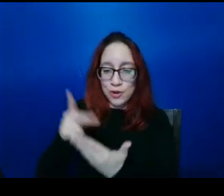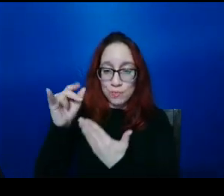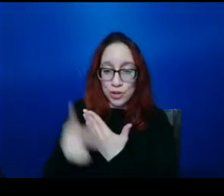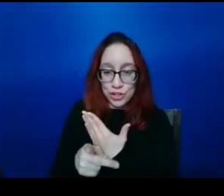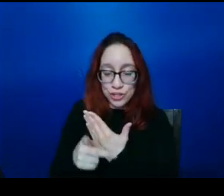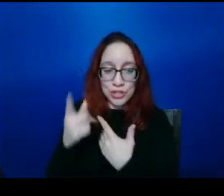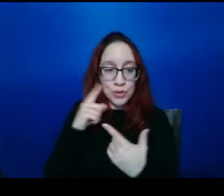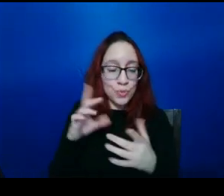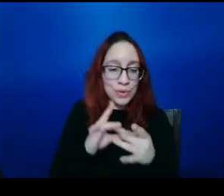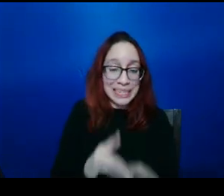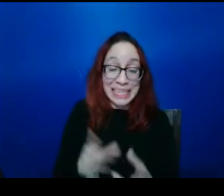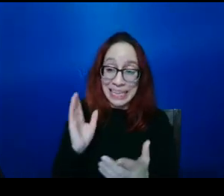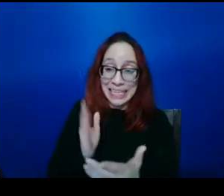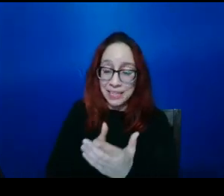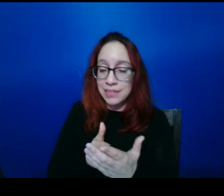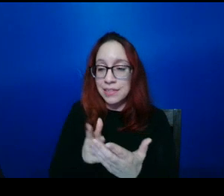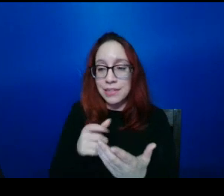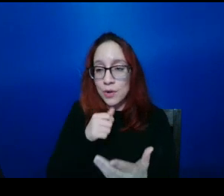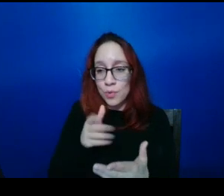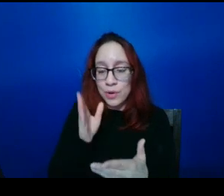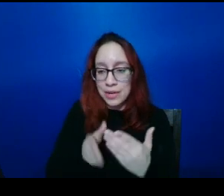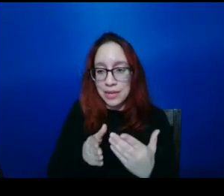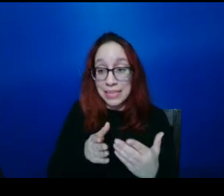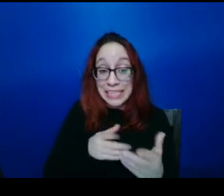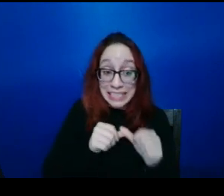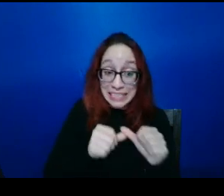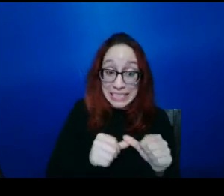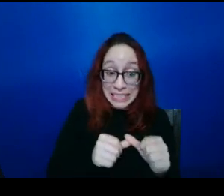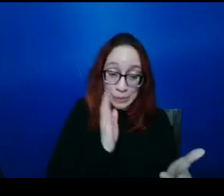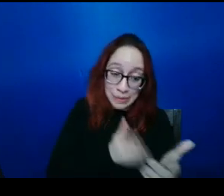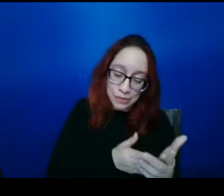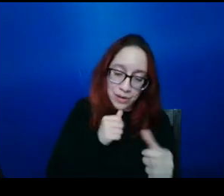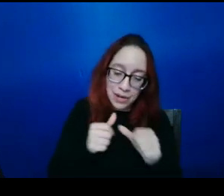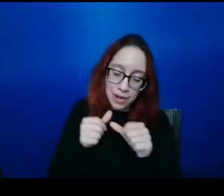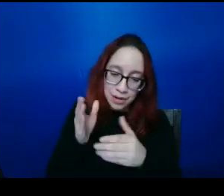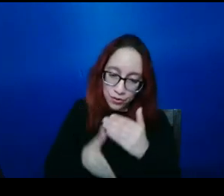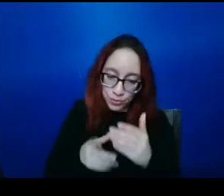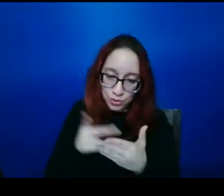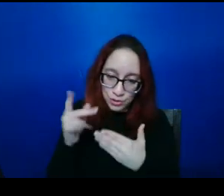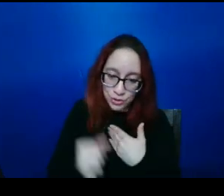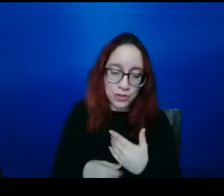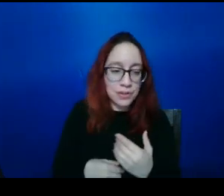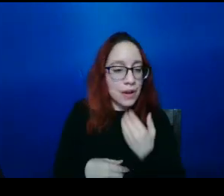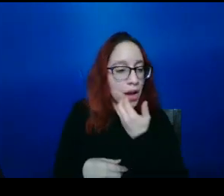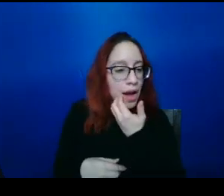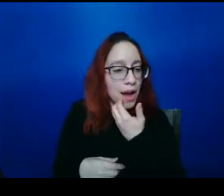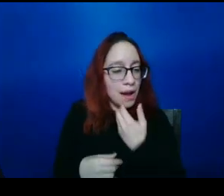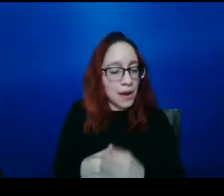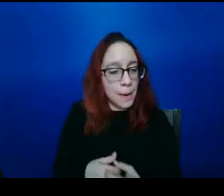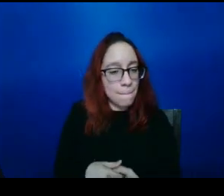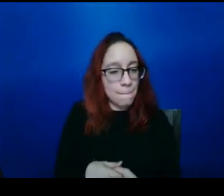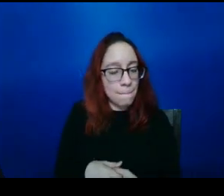with litigation will not complete this project. Continuing with the litigation